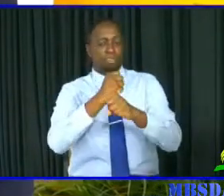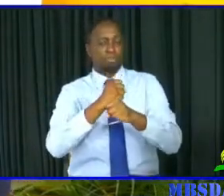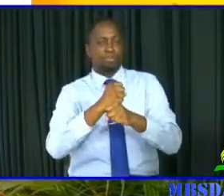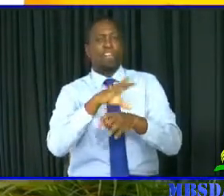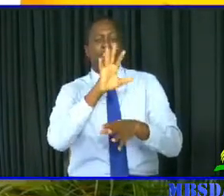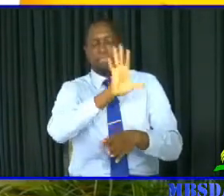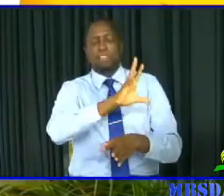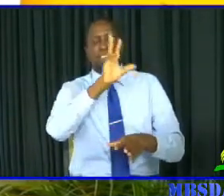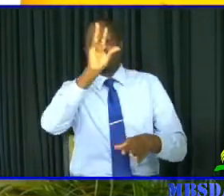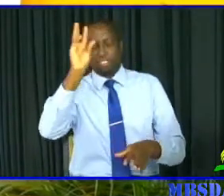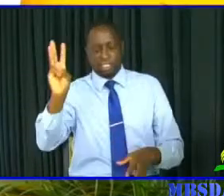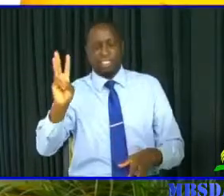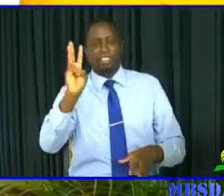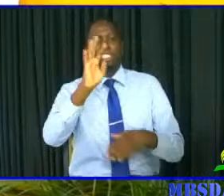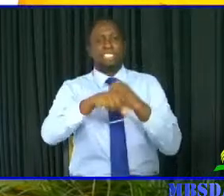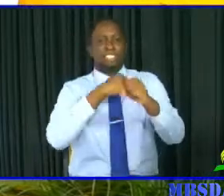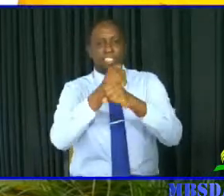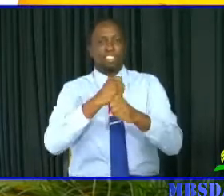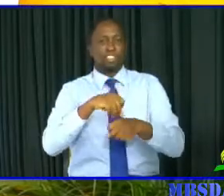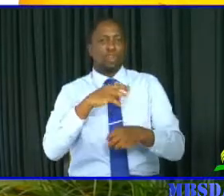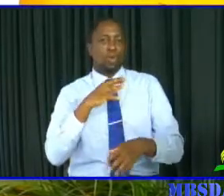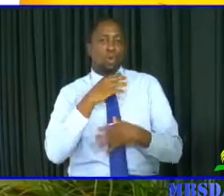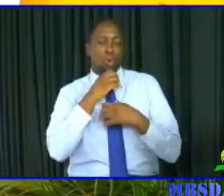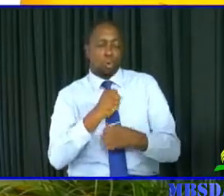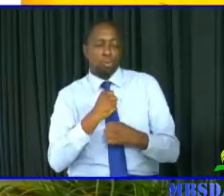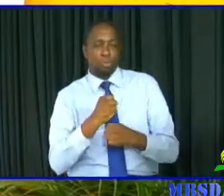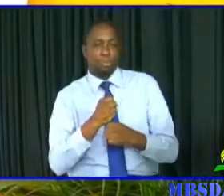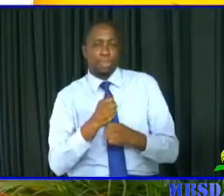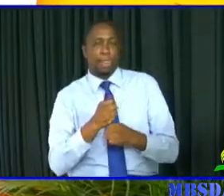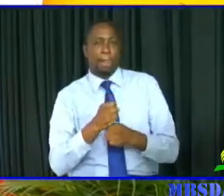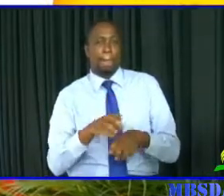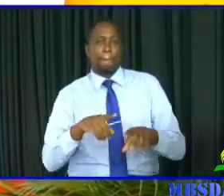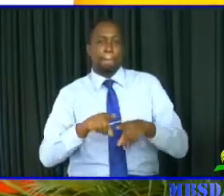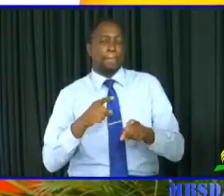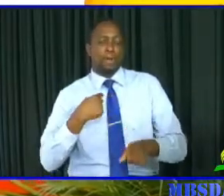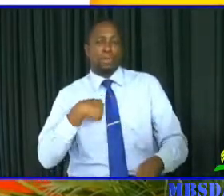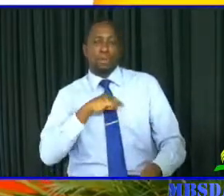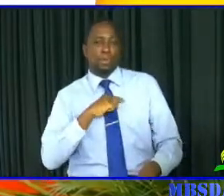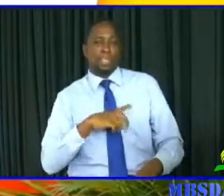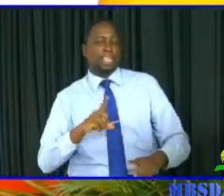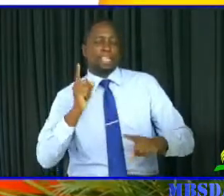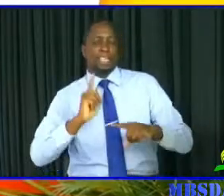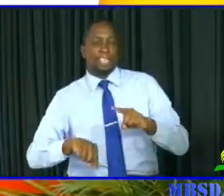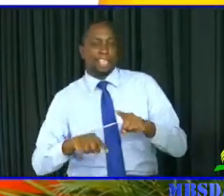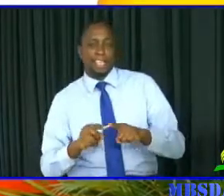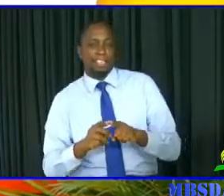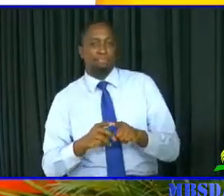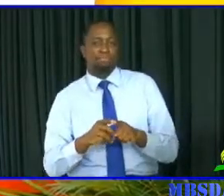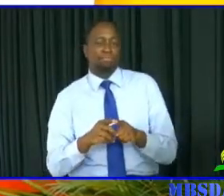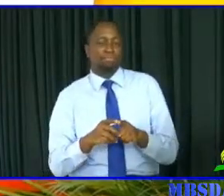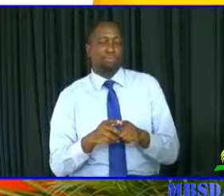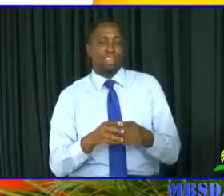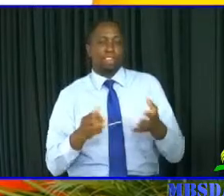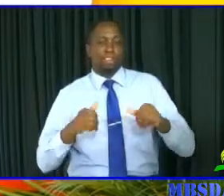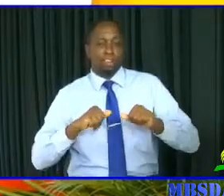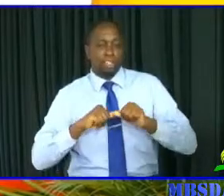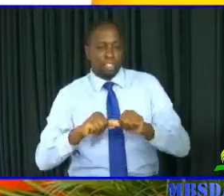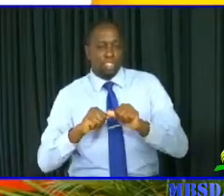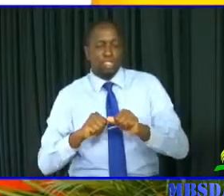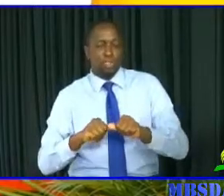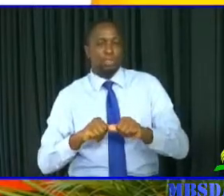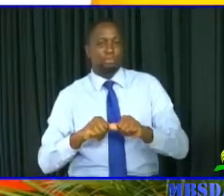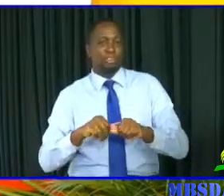earner is tourism. This spells danger for our beloved nation, especially with the